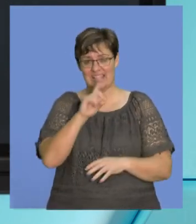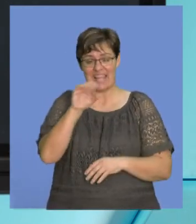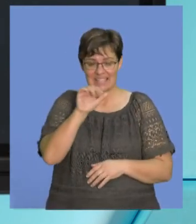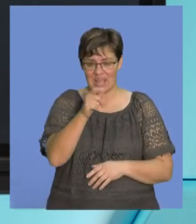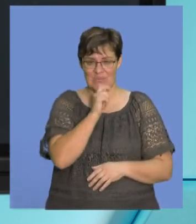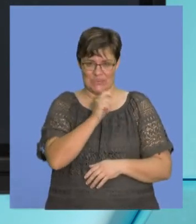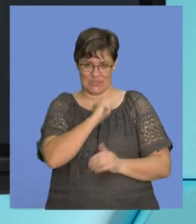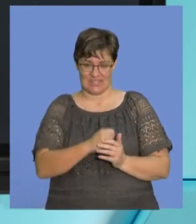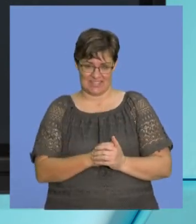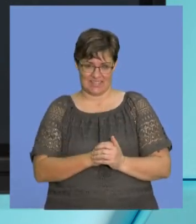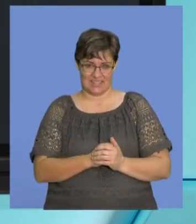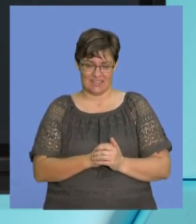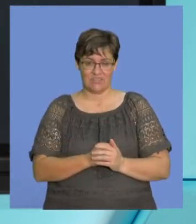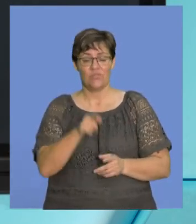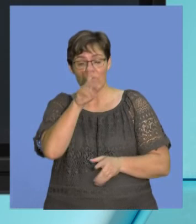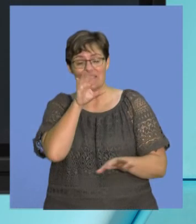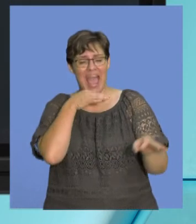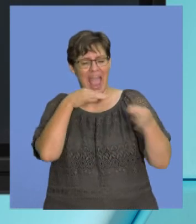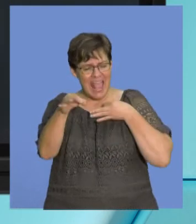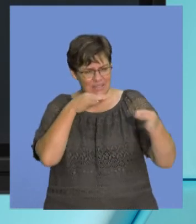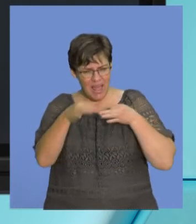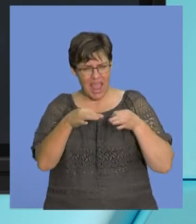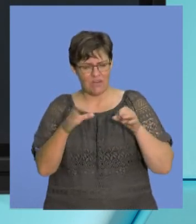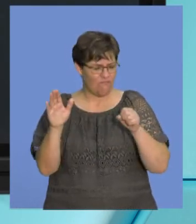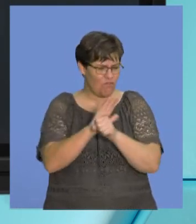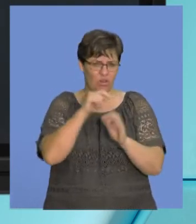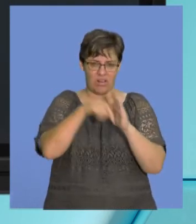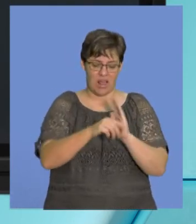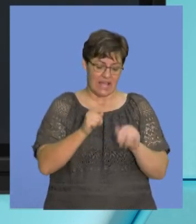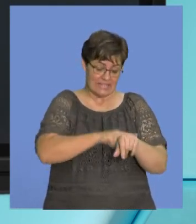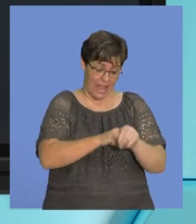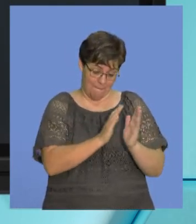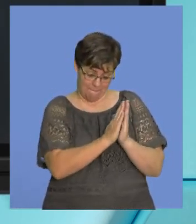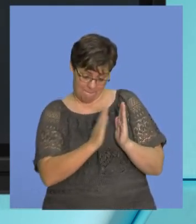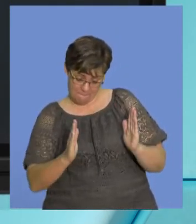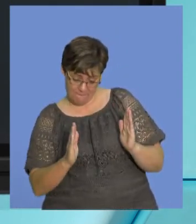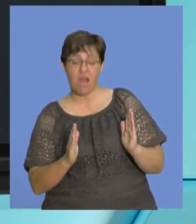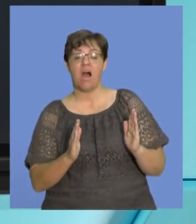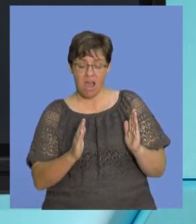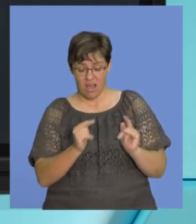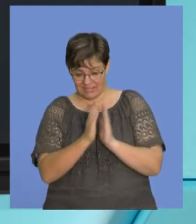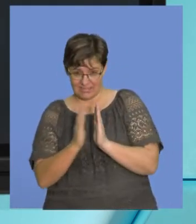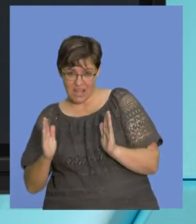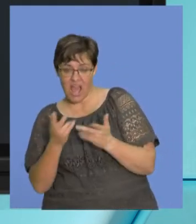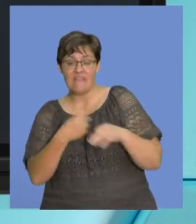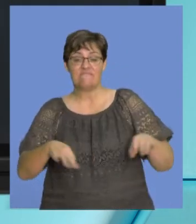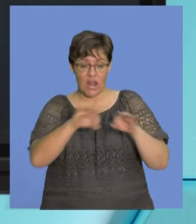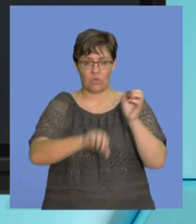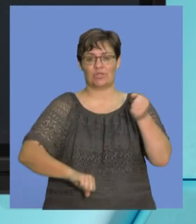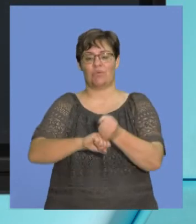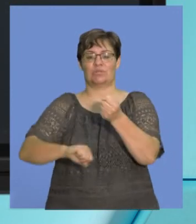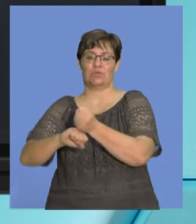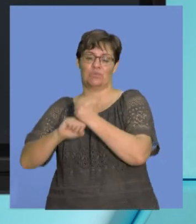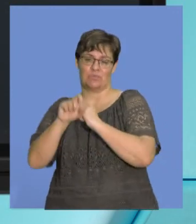By values, by data. So it's important that you describe the trend over a particular time and you